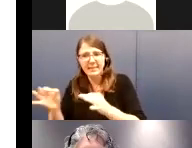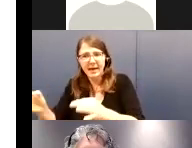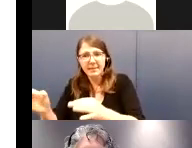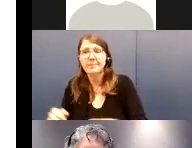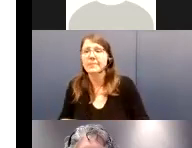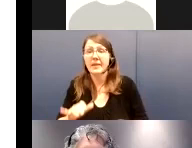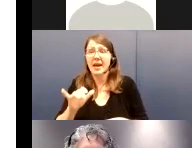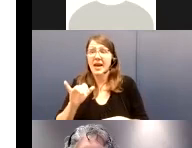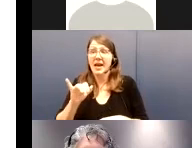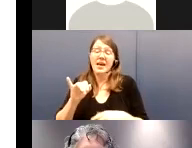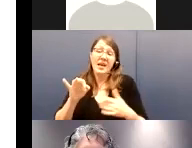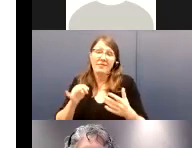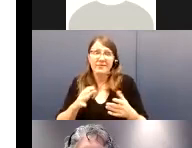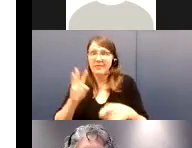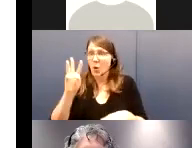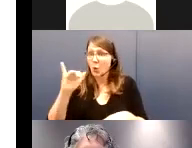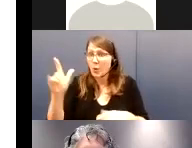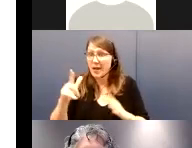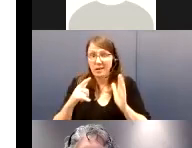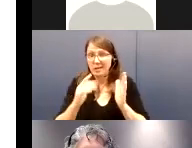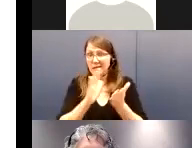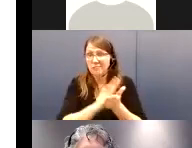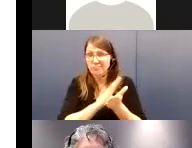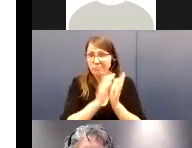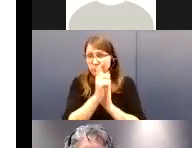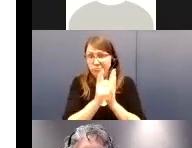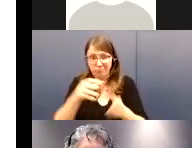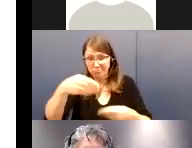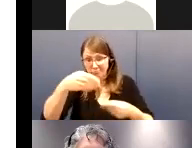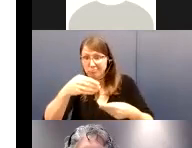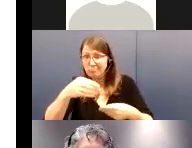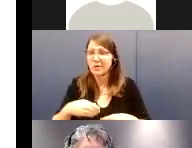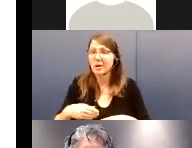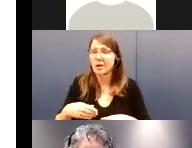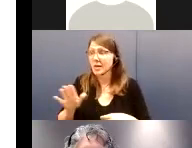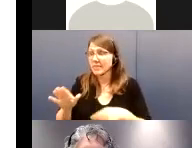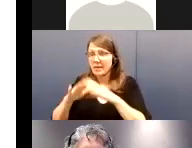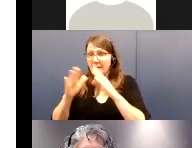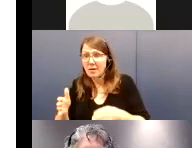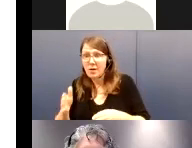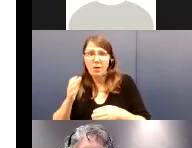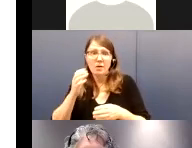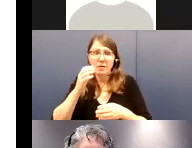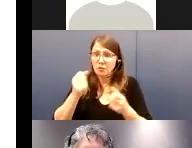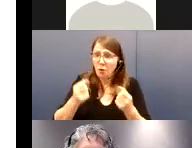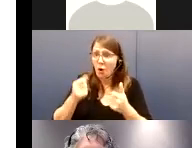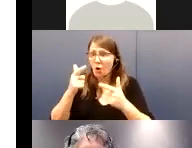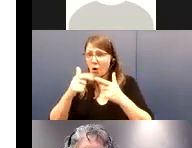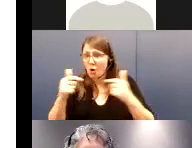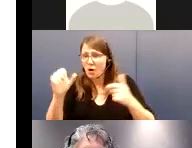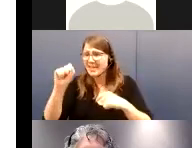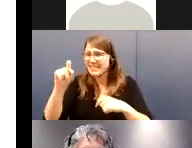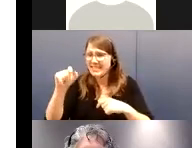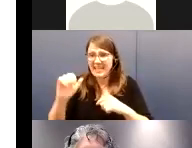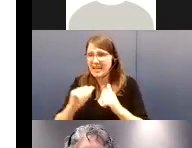is not ever going to be able to be present. But again, we go back to how do we find out what their wishes are, right? And there's suspected or